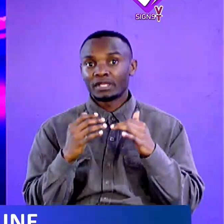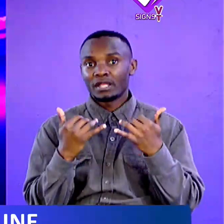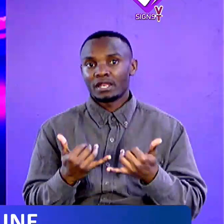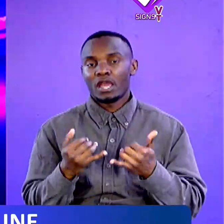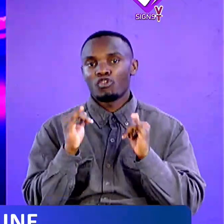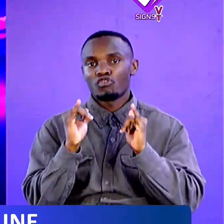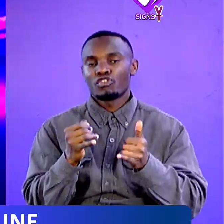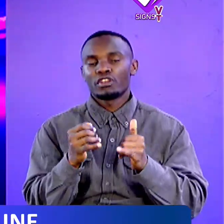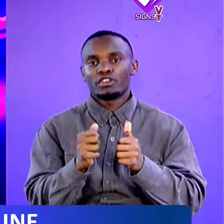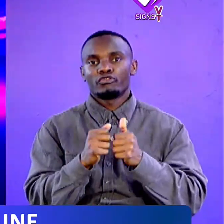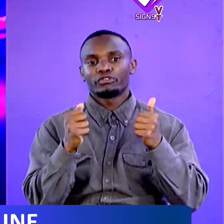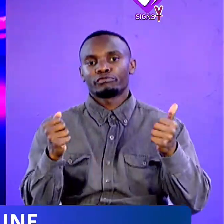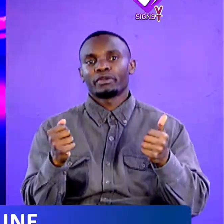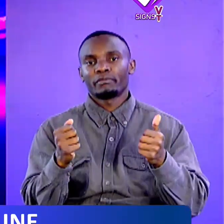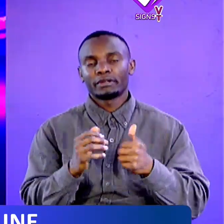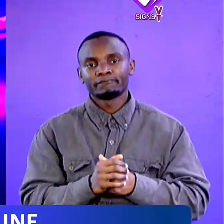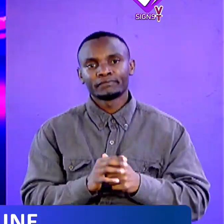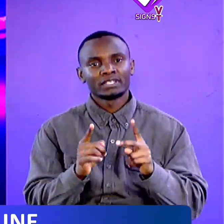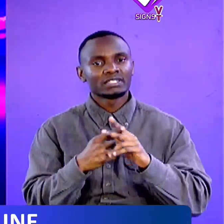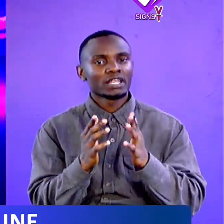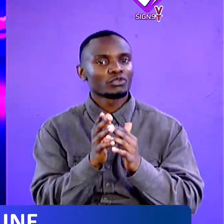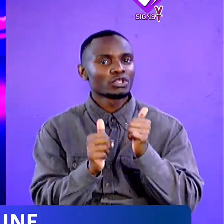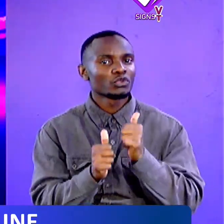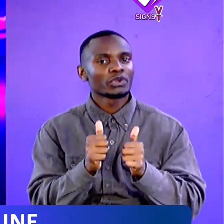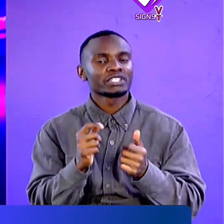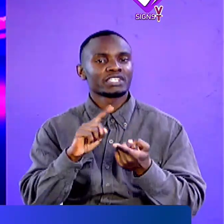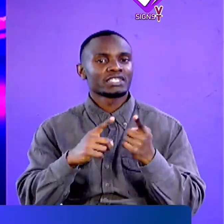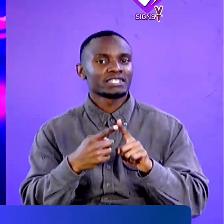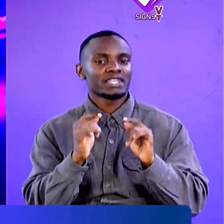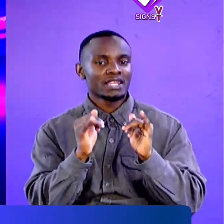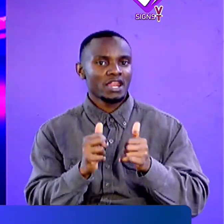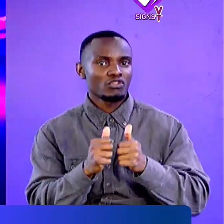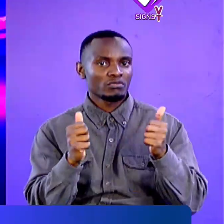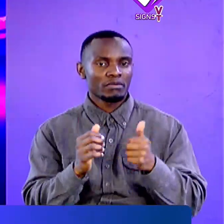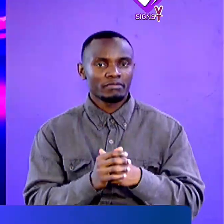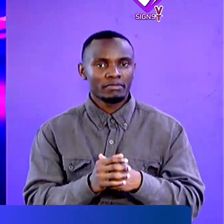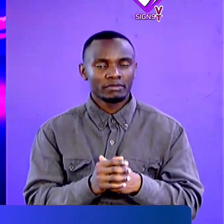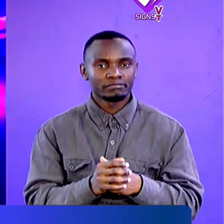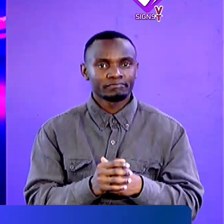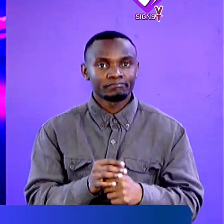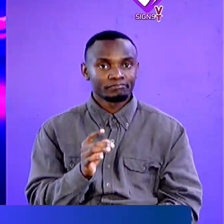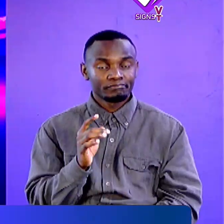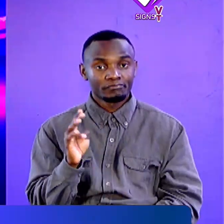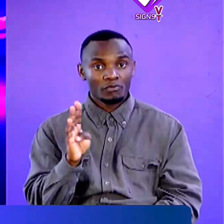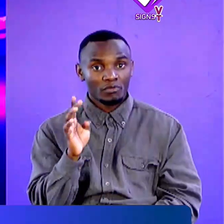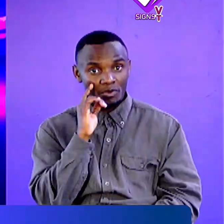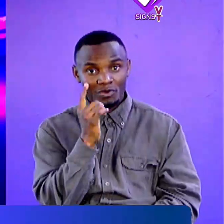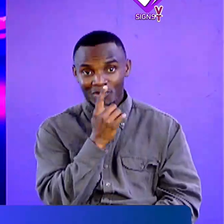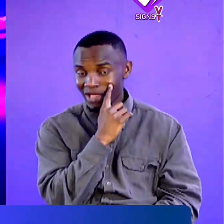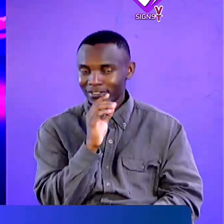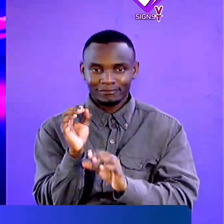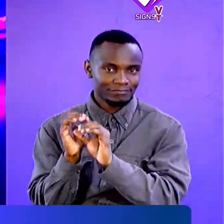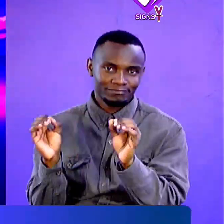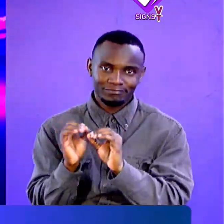Stories that are making headlines in the dailies, and we start off with the Standard. Blue-eyed no more is a headlining story in